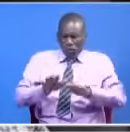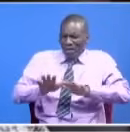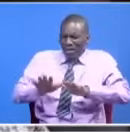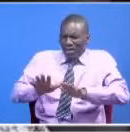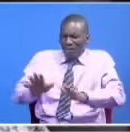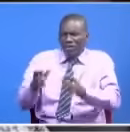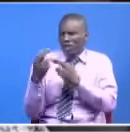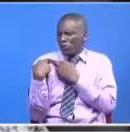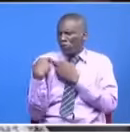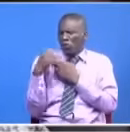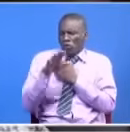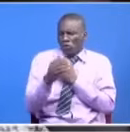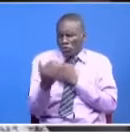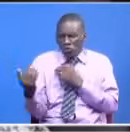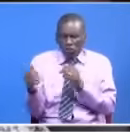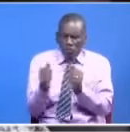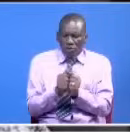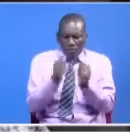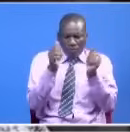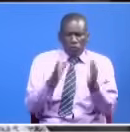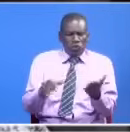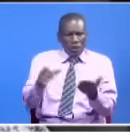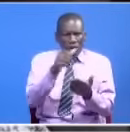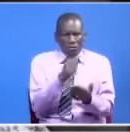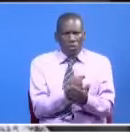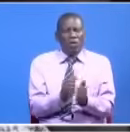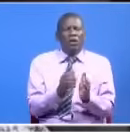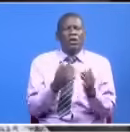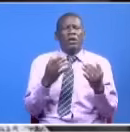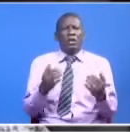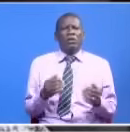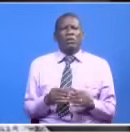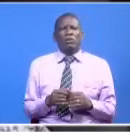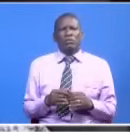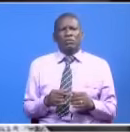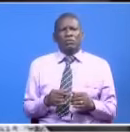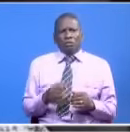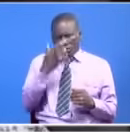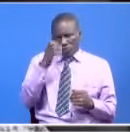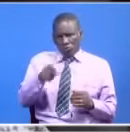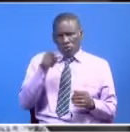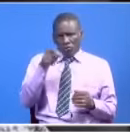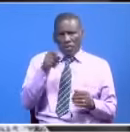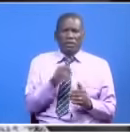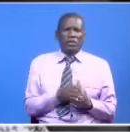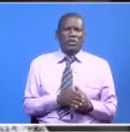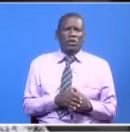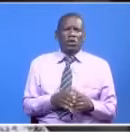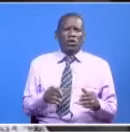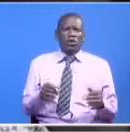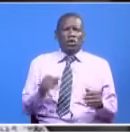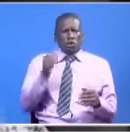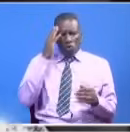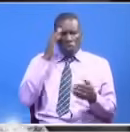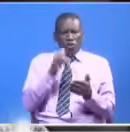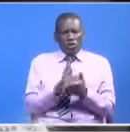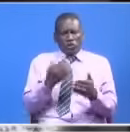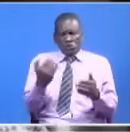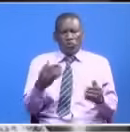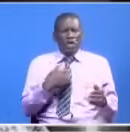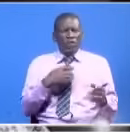the responsibility of children with. And because of this, know that children face a